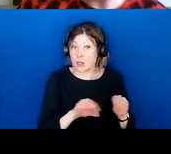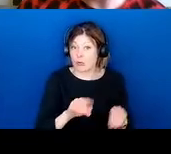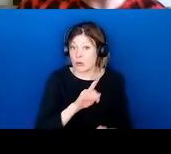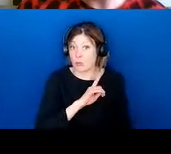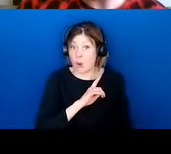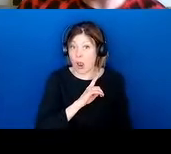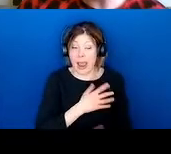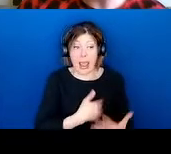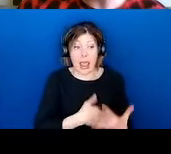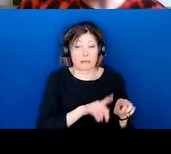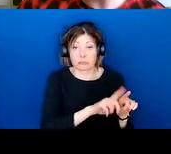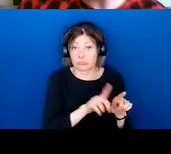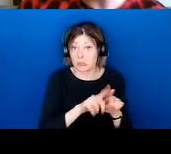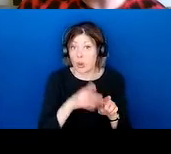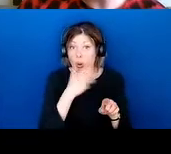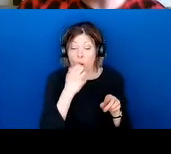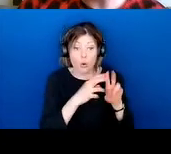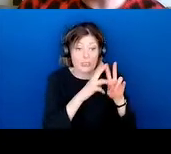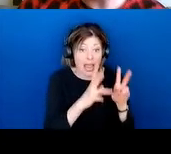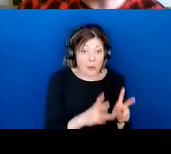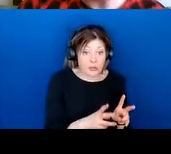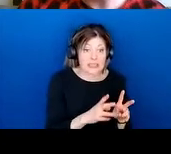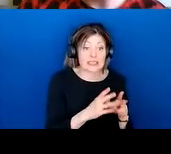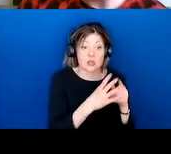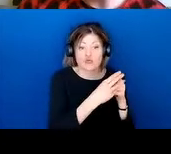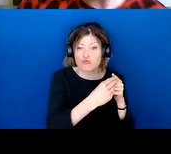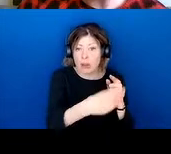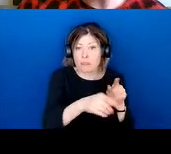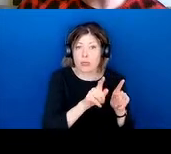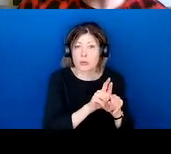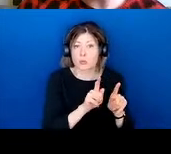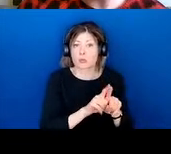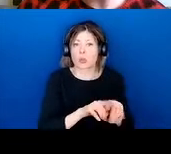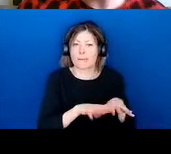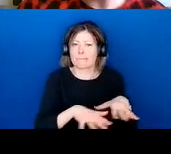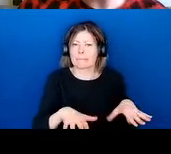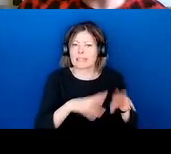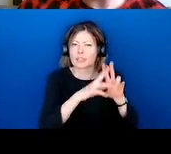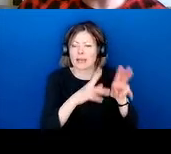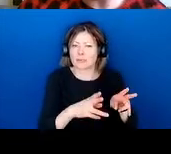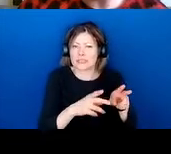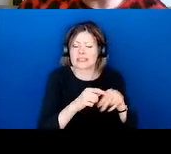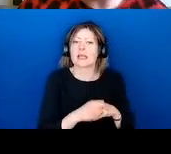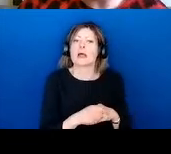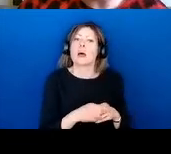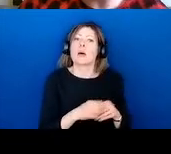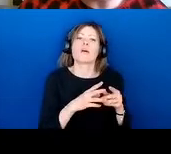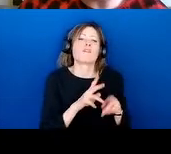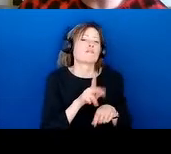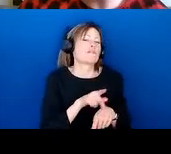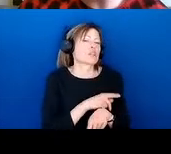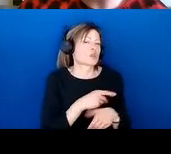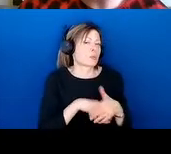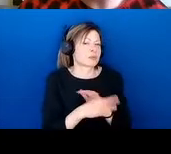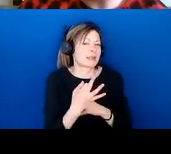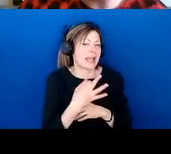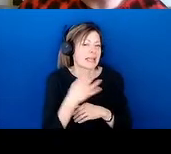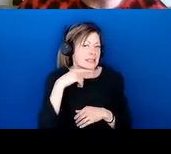hothouses, grapery, and peach houses. But 18th century vegetables would have looked a little different from